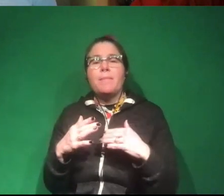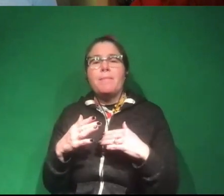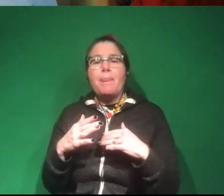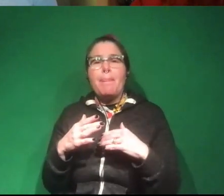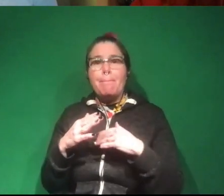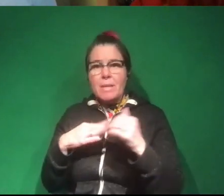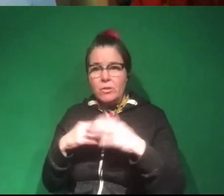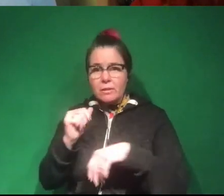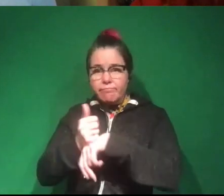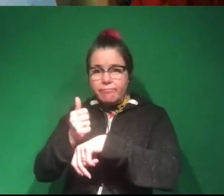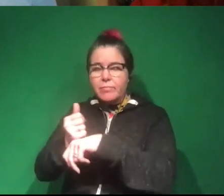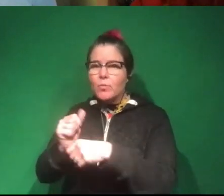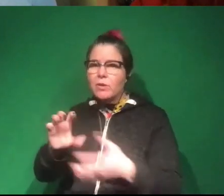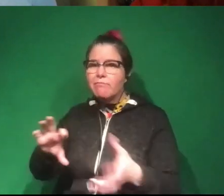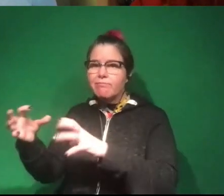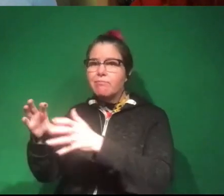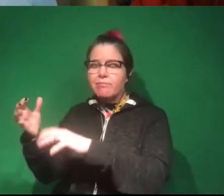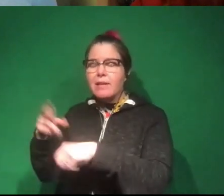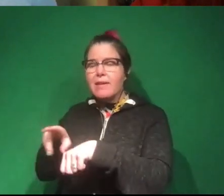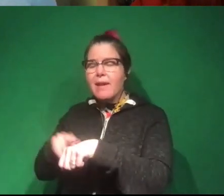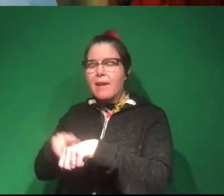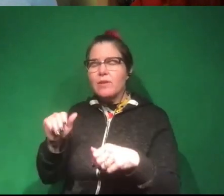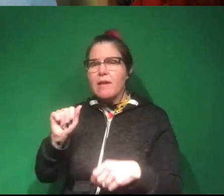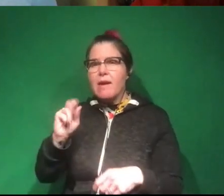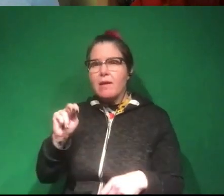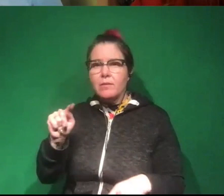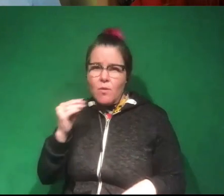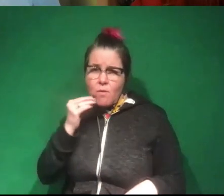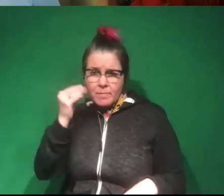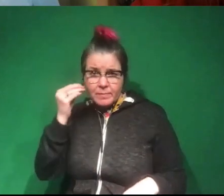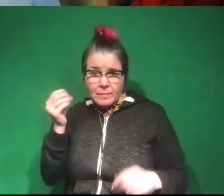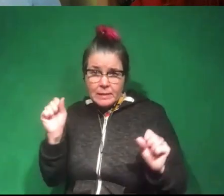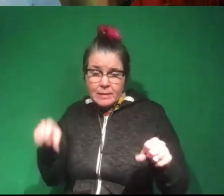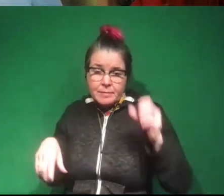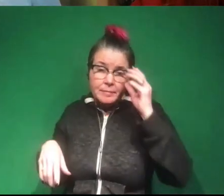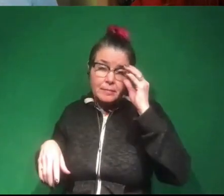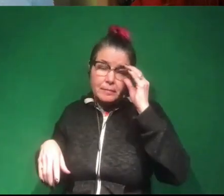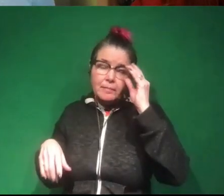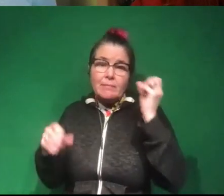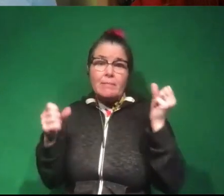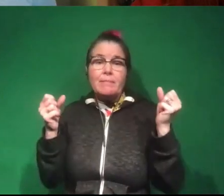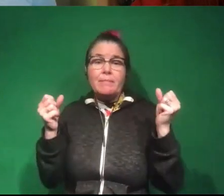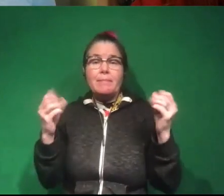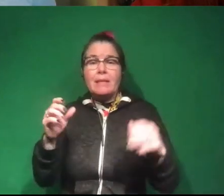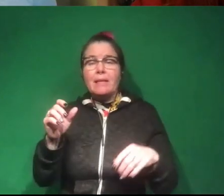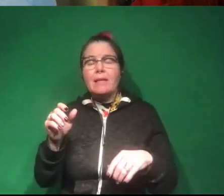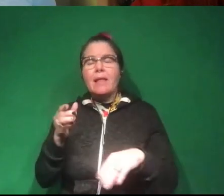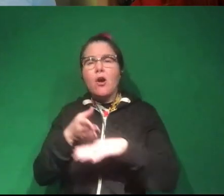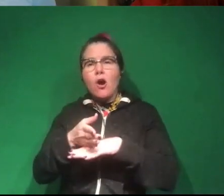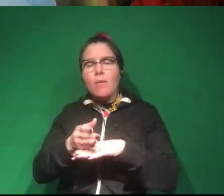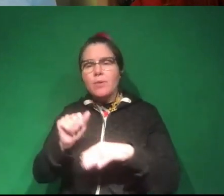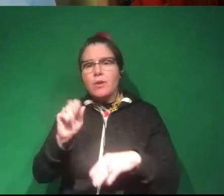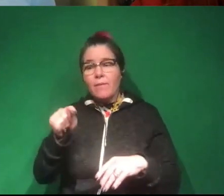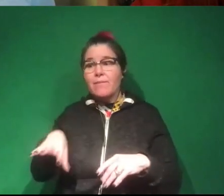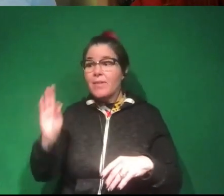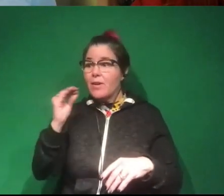we do can disturb a lot of natural ant habitats. A lot of ants, like a carpenter ant, will find a home in